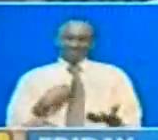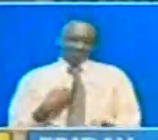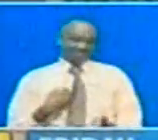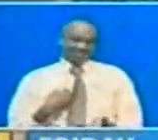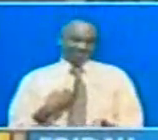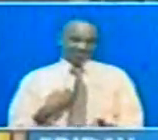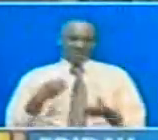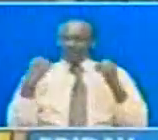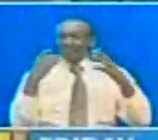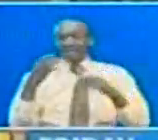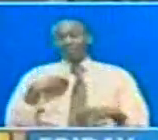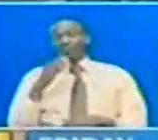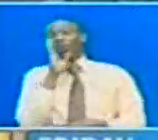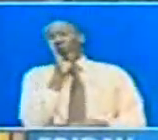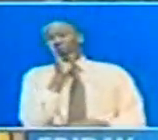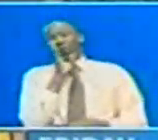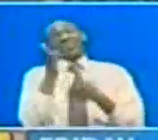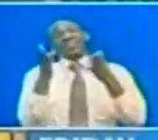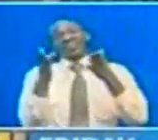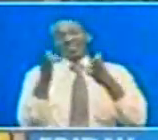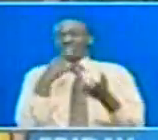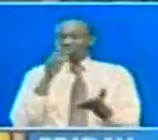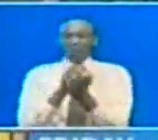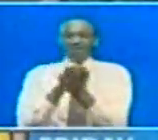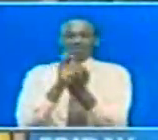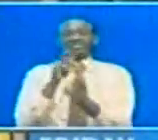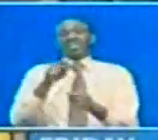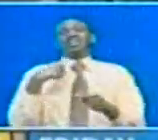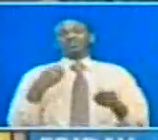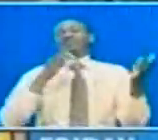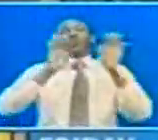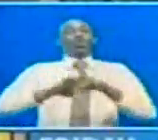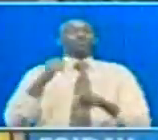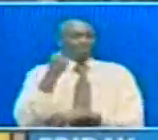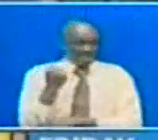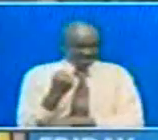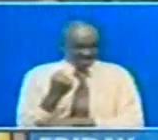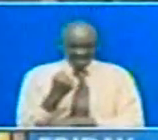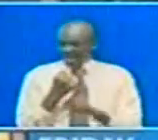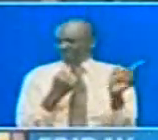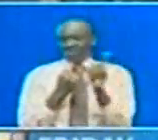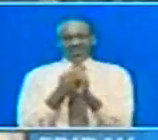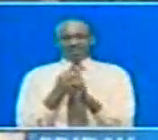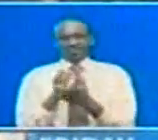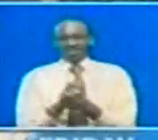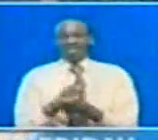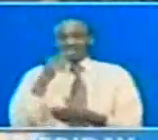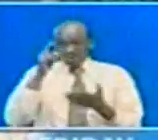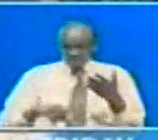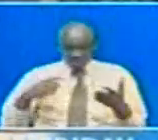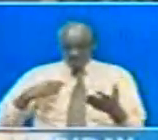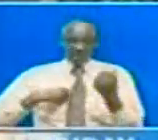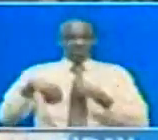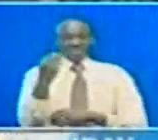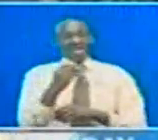the information that has been disseminated out there that we are closing, that we are not reopening, that we are going into